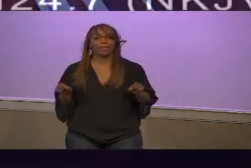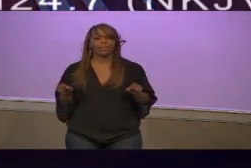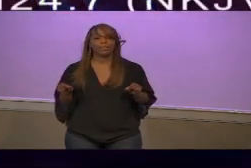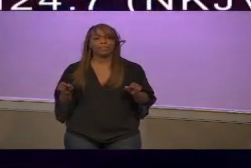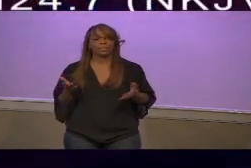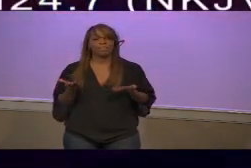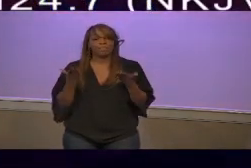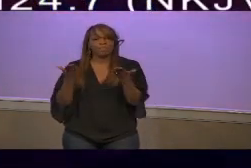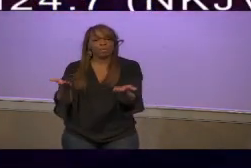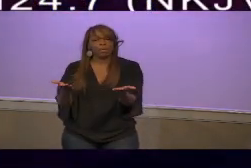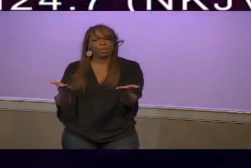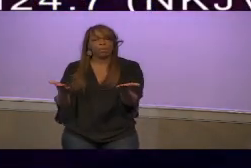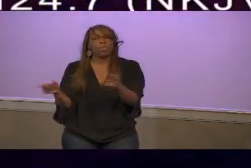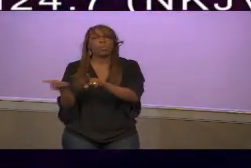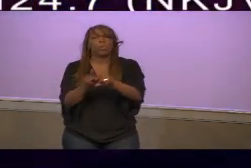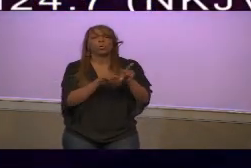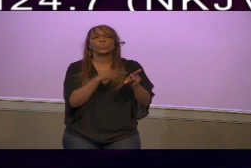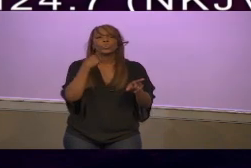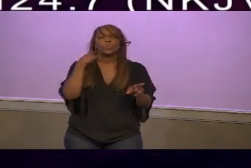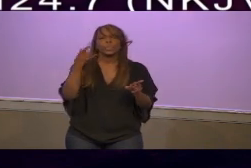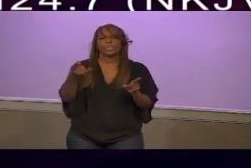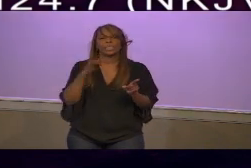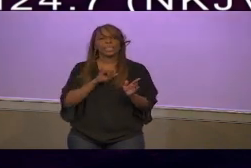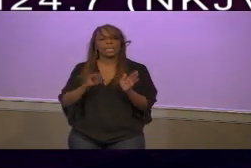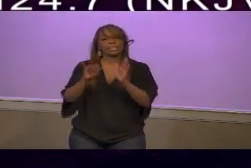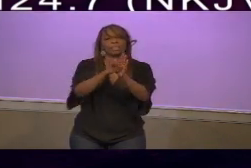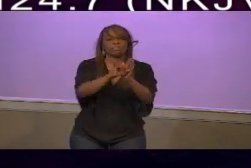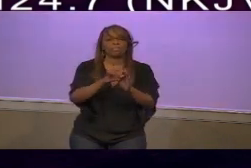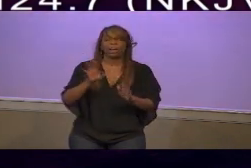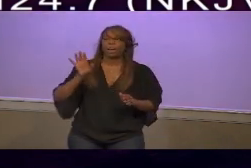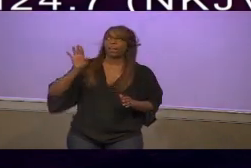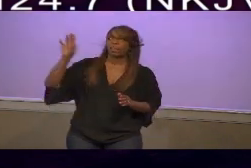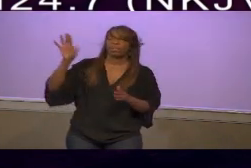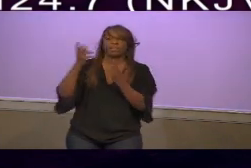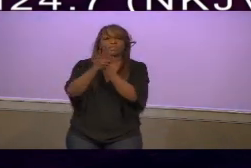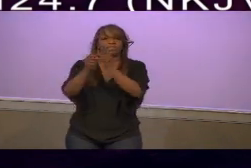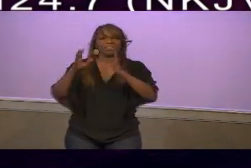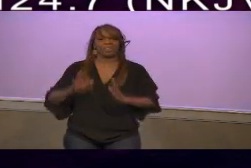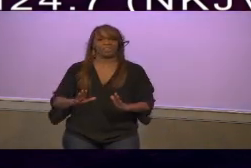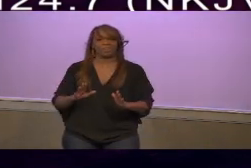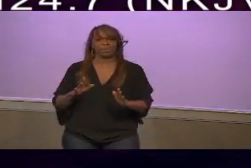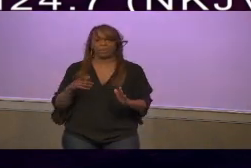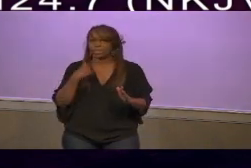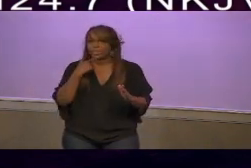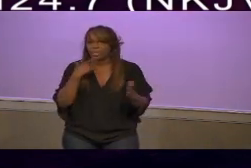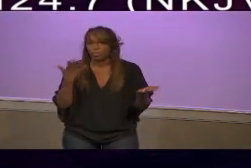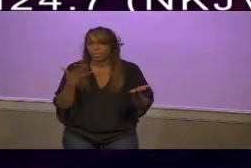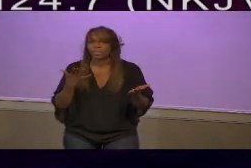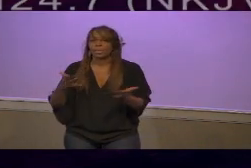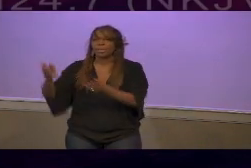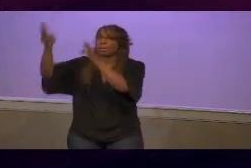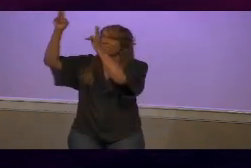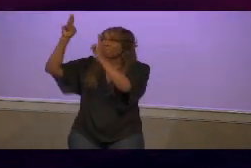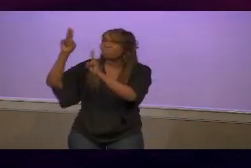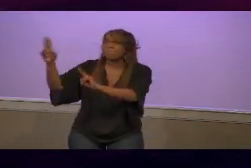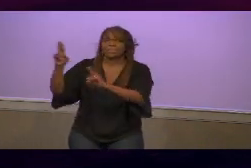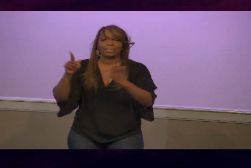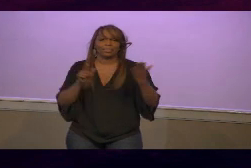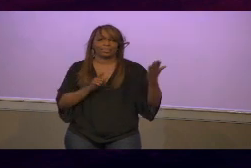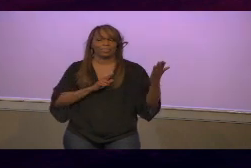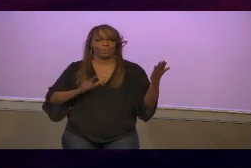And then he identifies his Savior by saying, blessed be the Lord. I want you to see, not